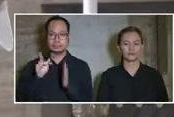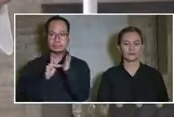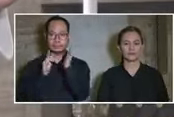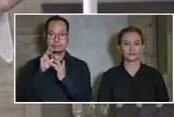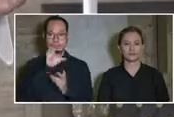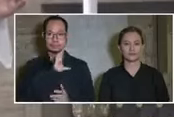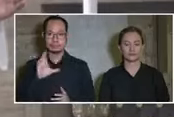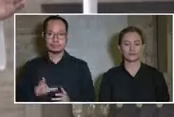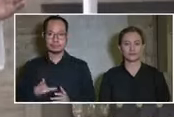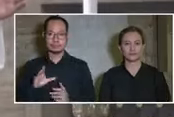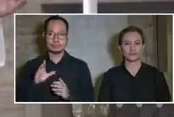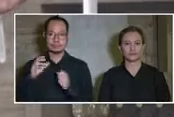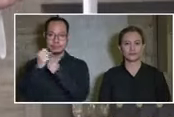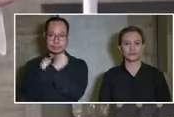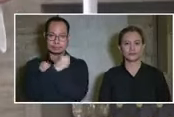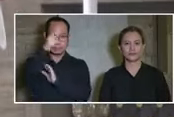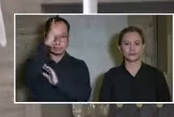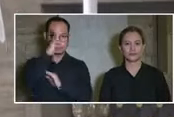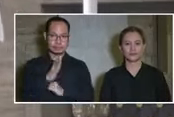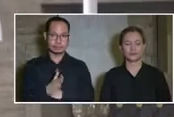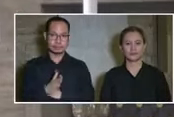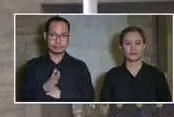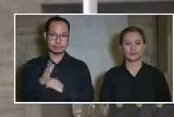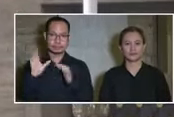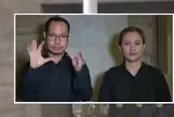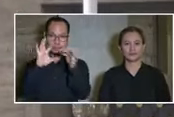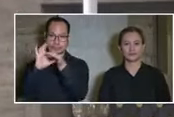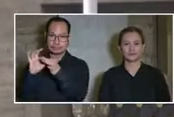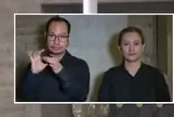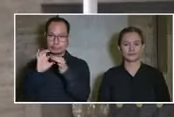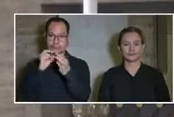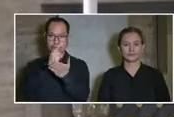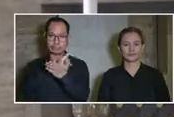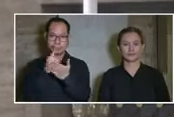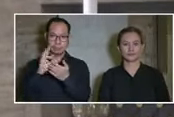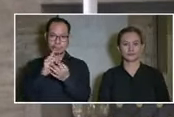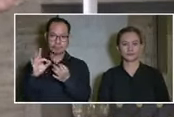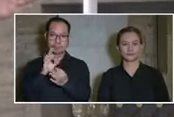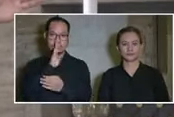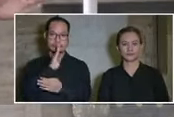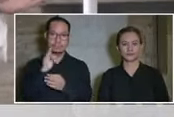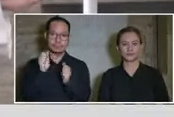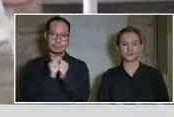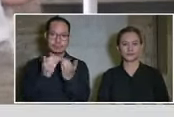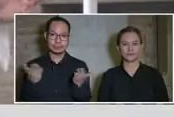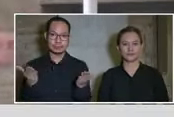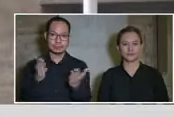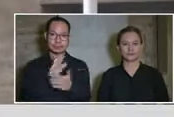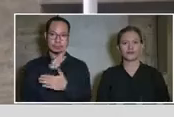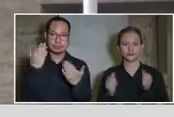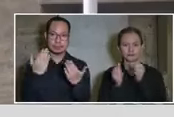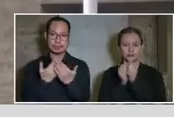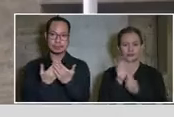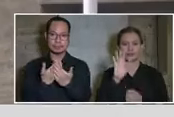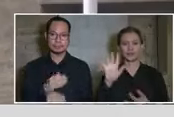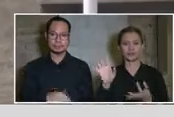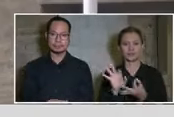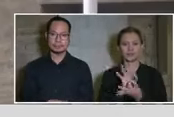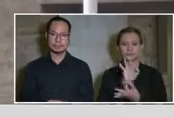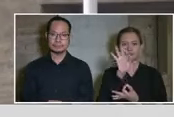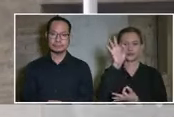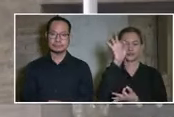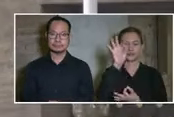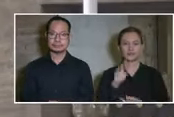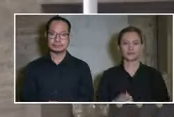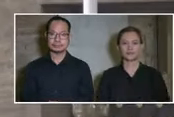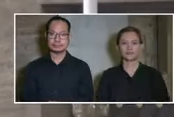Jesus Christ, and the love of God, and the communion of the Holy Spirit be with you all. And with your